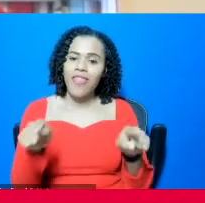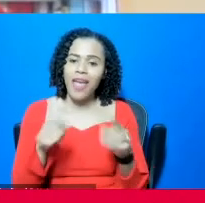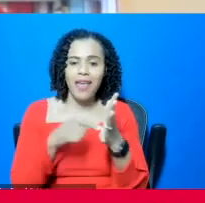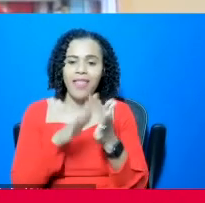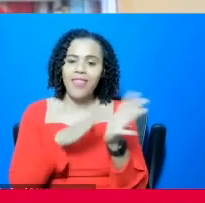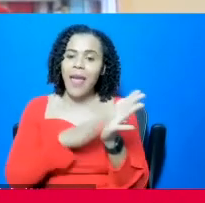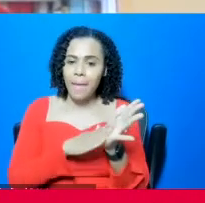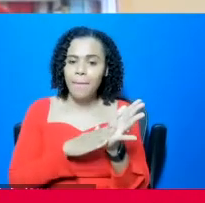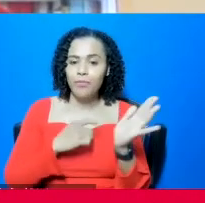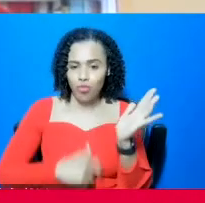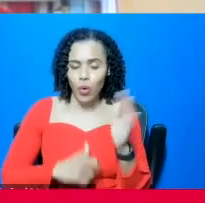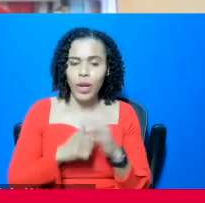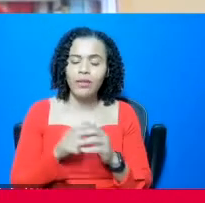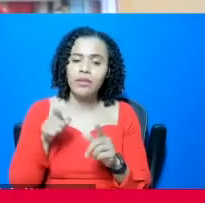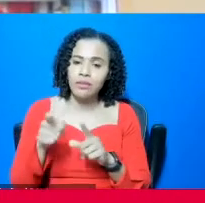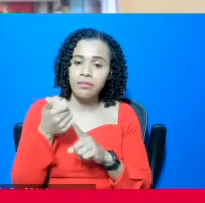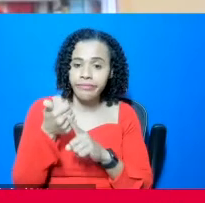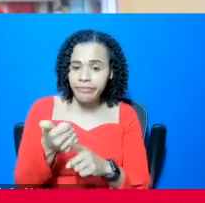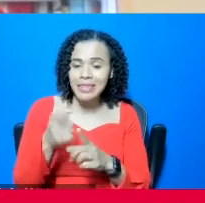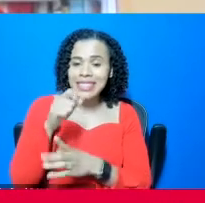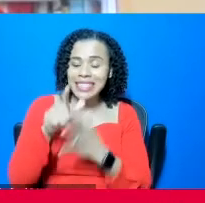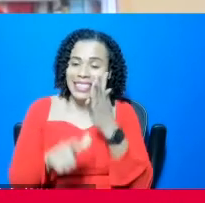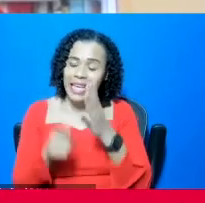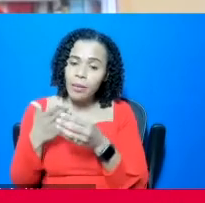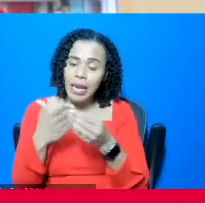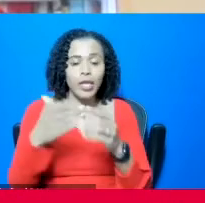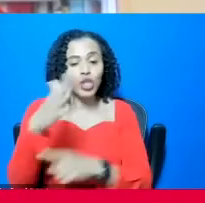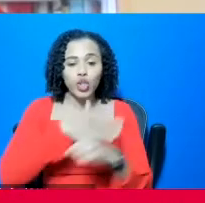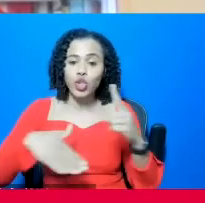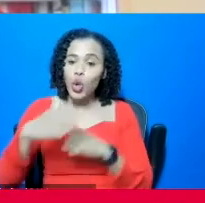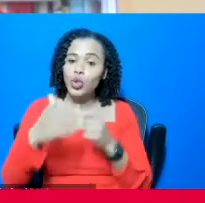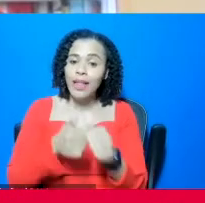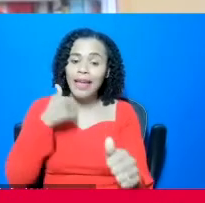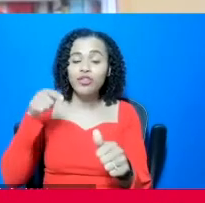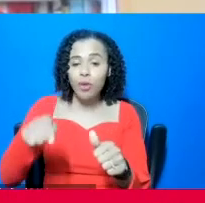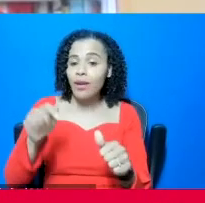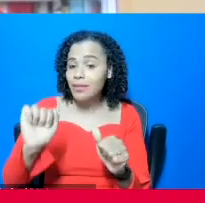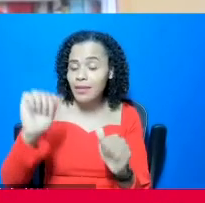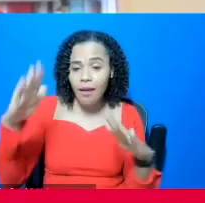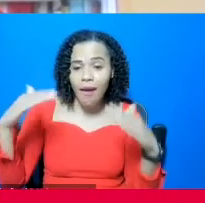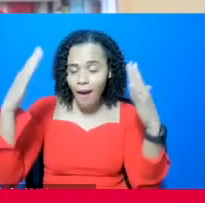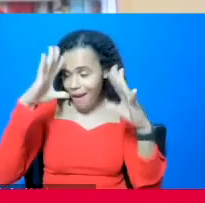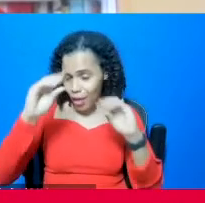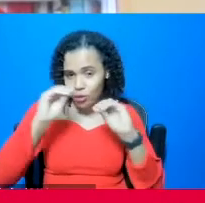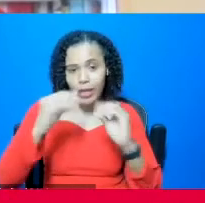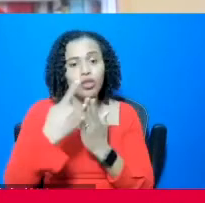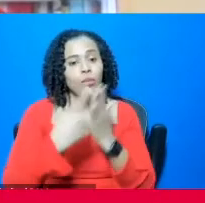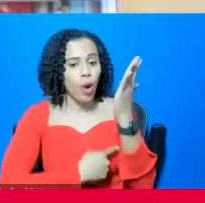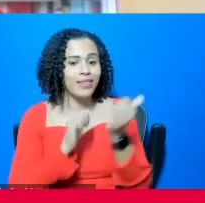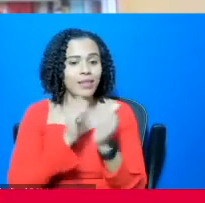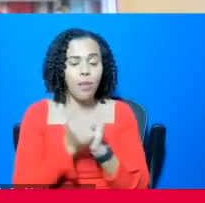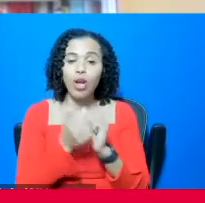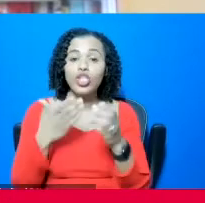and Ability, which is a disabled-led social enterprise, as their higher education policy and partnerships lead,